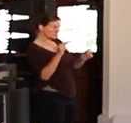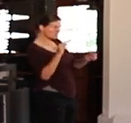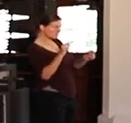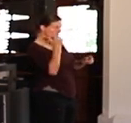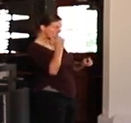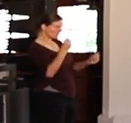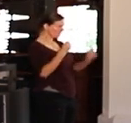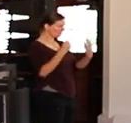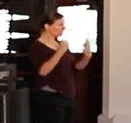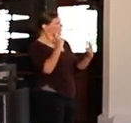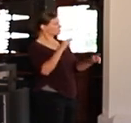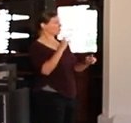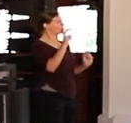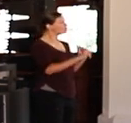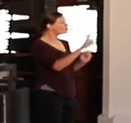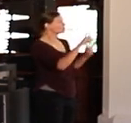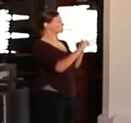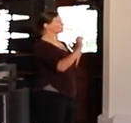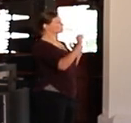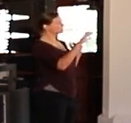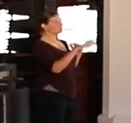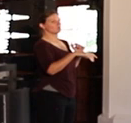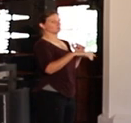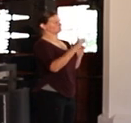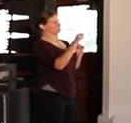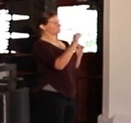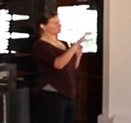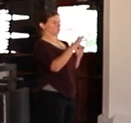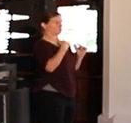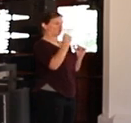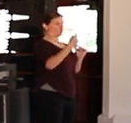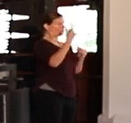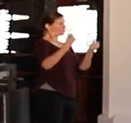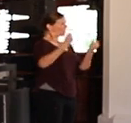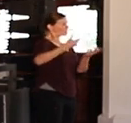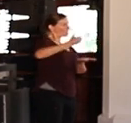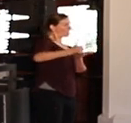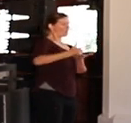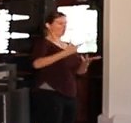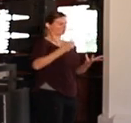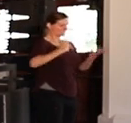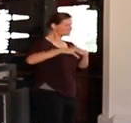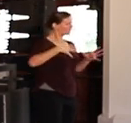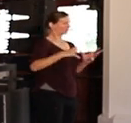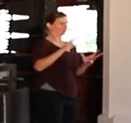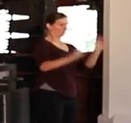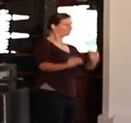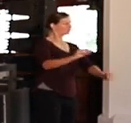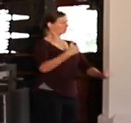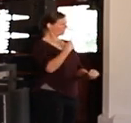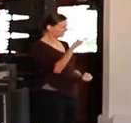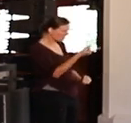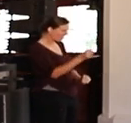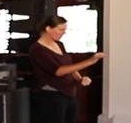know, Journey to Scotty's and all of these wonderful things. I saw one car decorated and the dog and everything else, and I was really